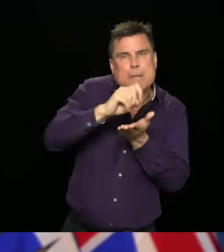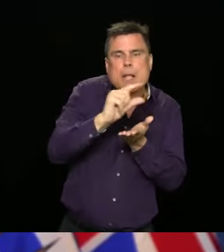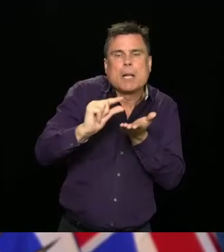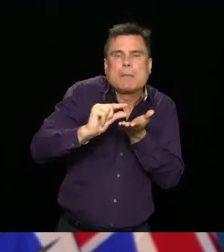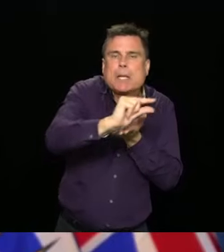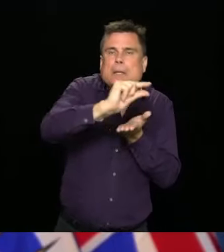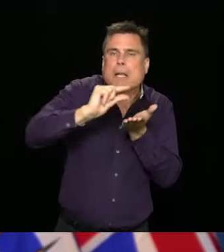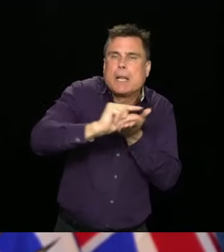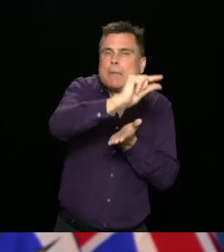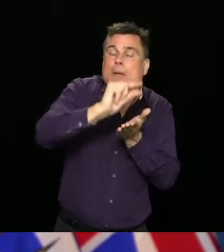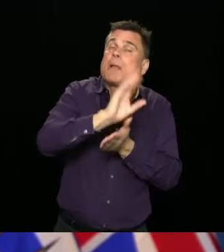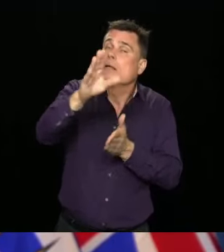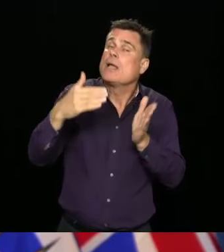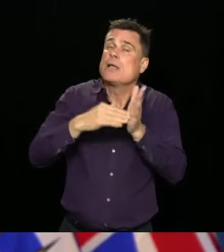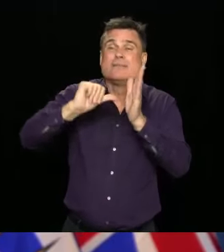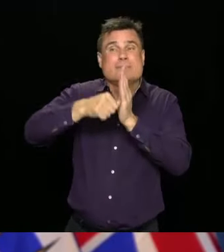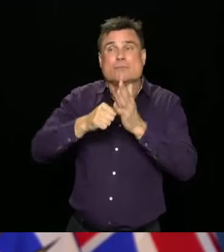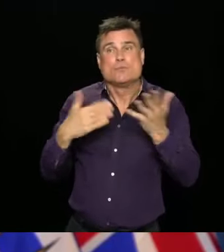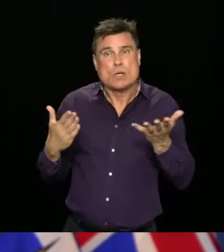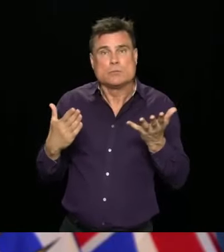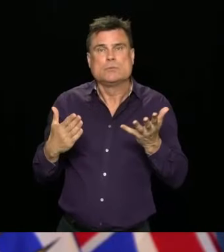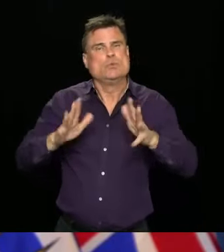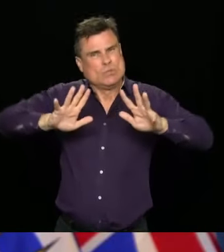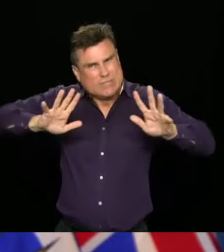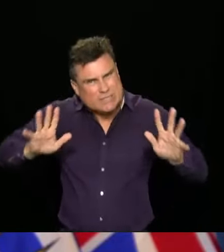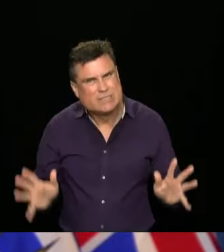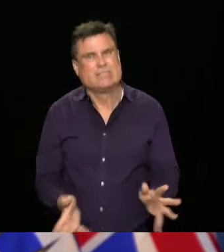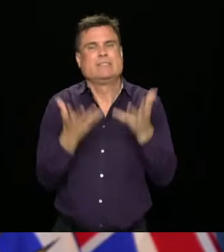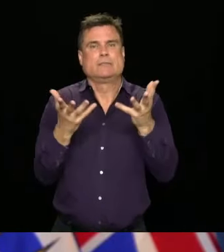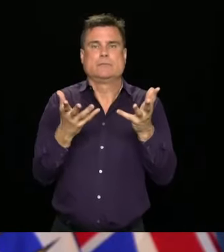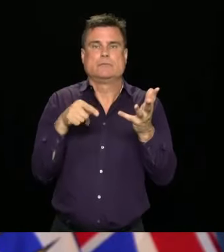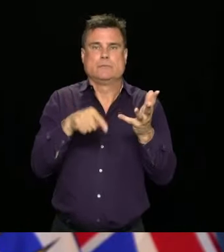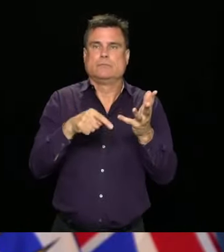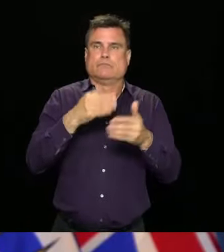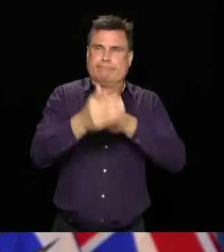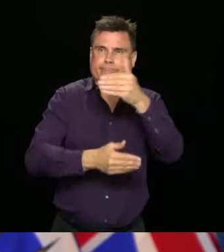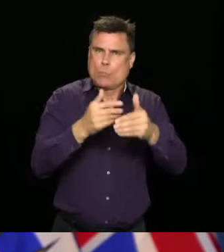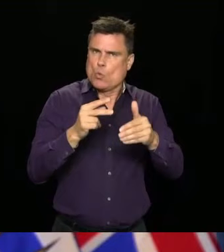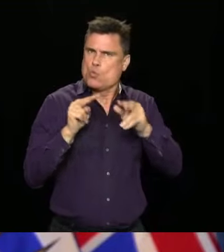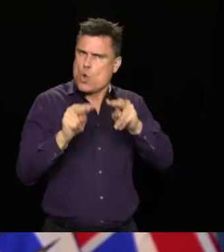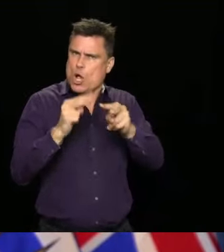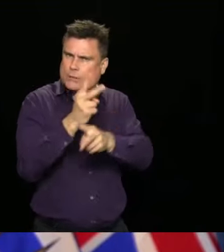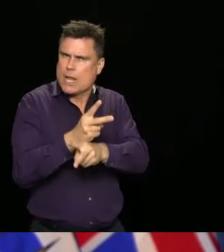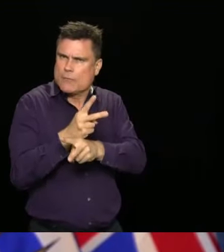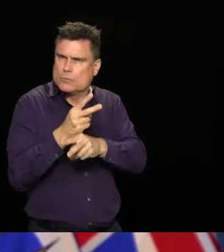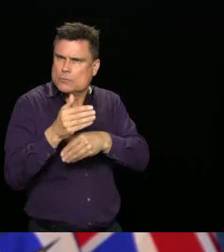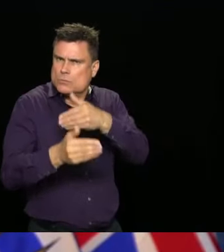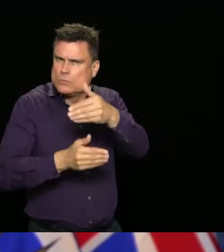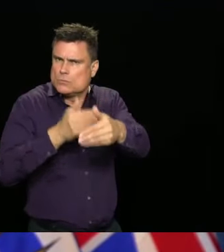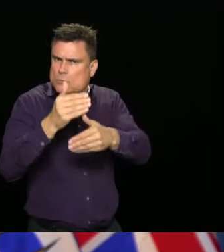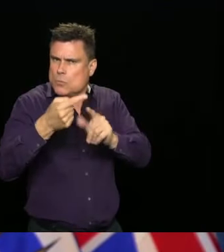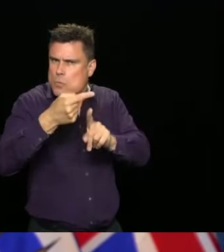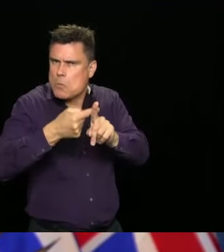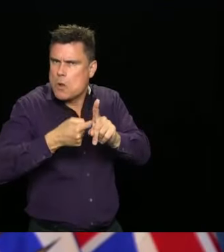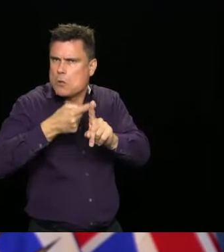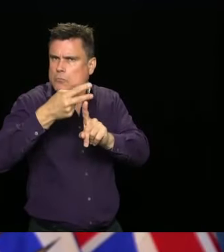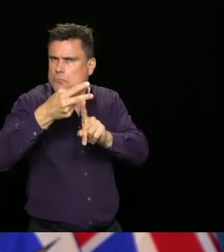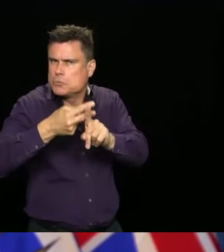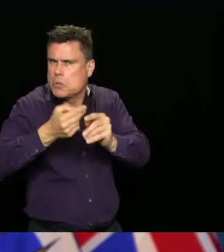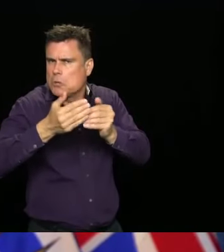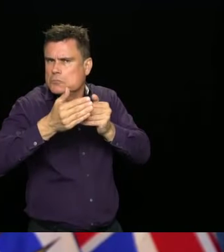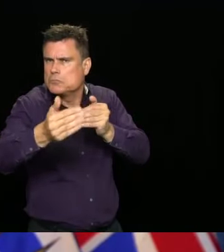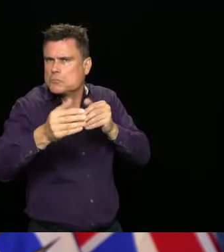months. But again, I think the restart is going to be key. We're going to watch the restart over this month to take a look at what kind of